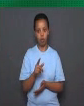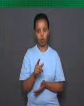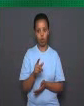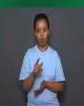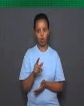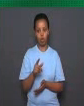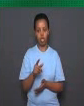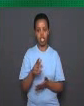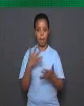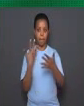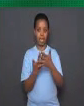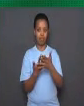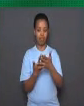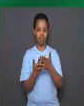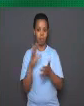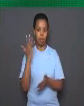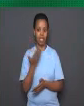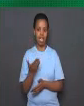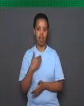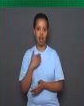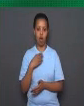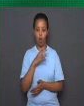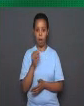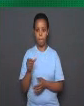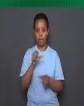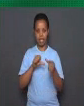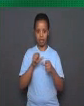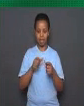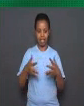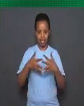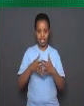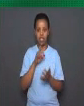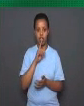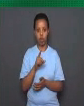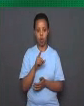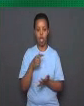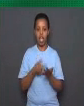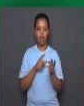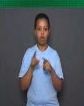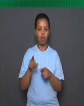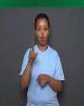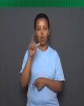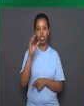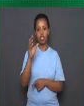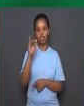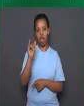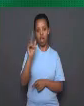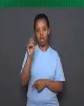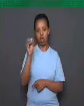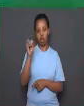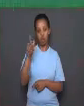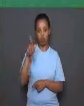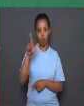web of long, twisted strings that enclose the cytoplasm of the